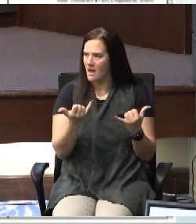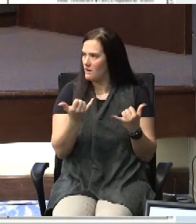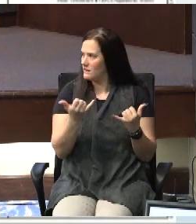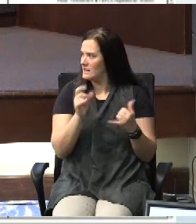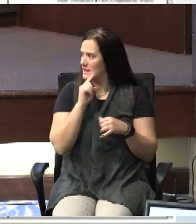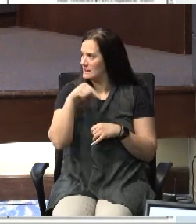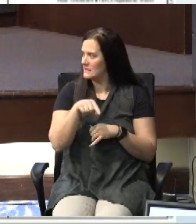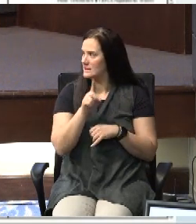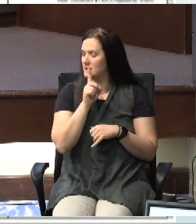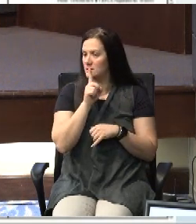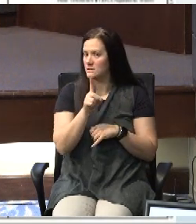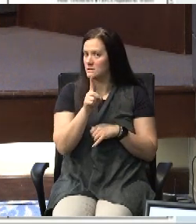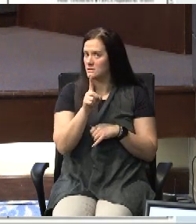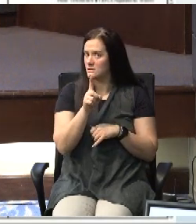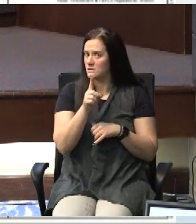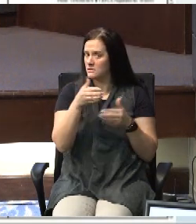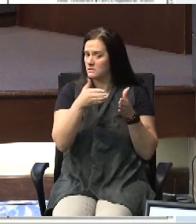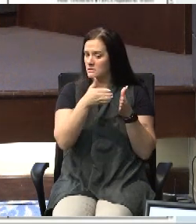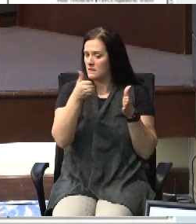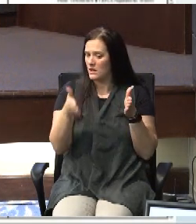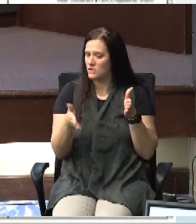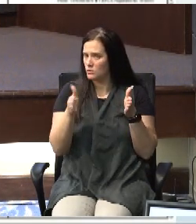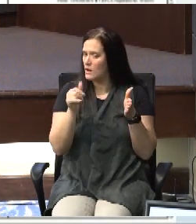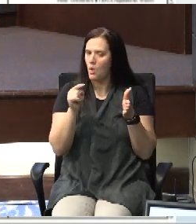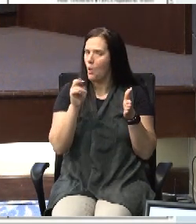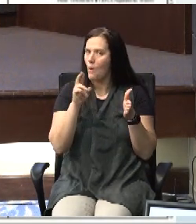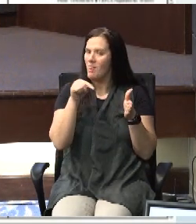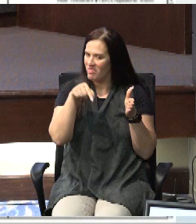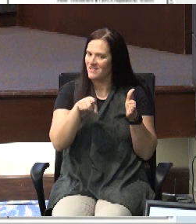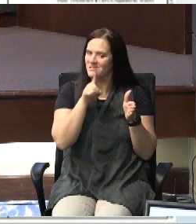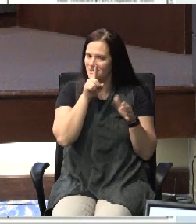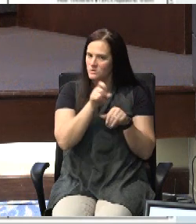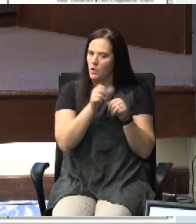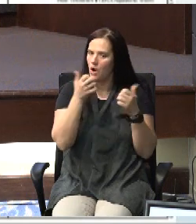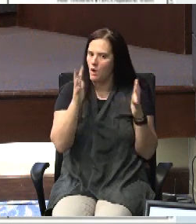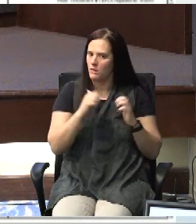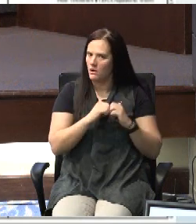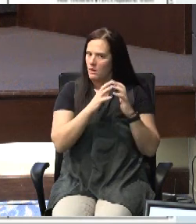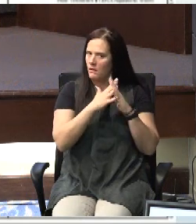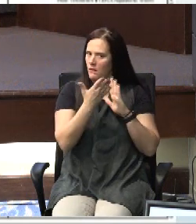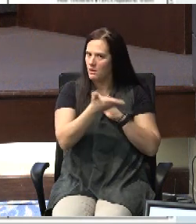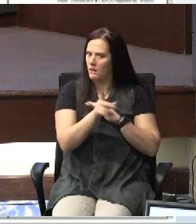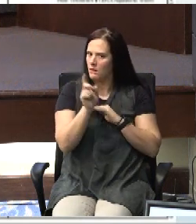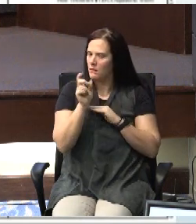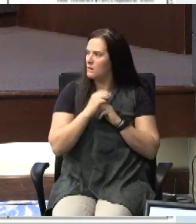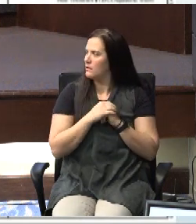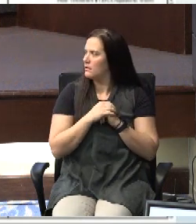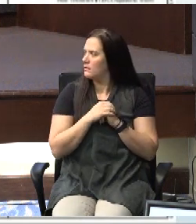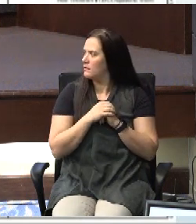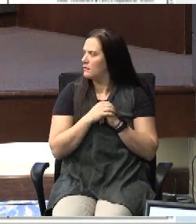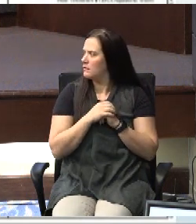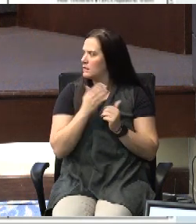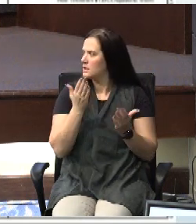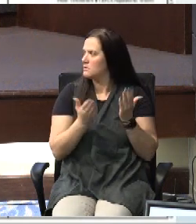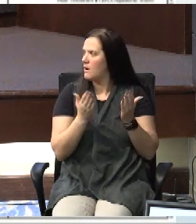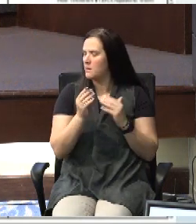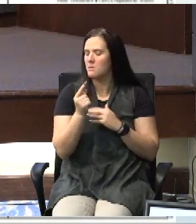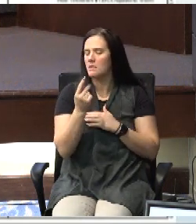so this is going to be beside that? Or is this it that's already going up there? It's